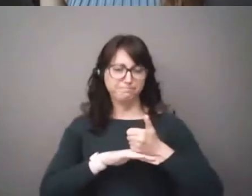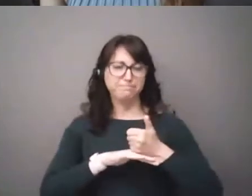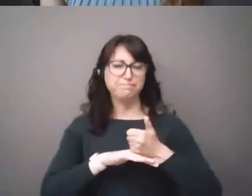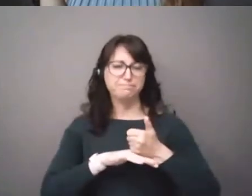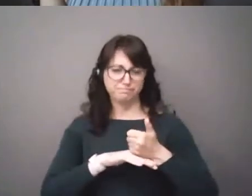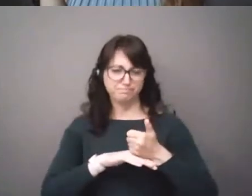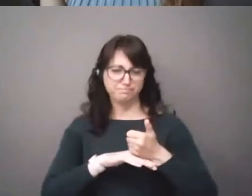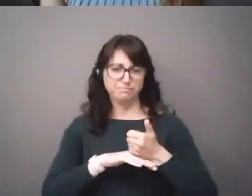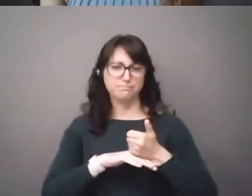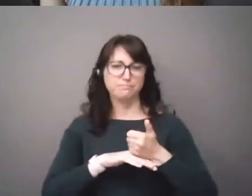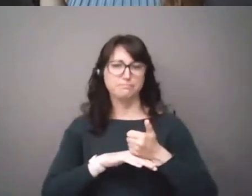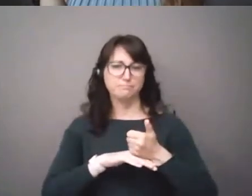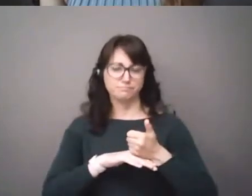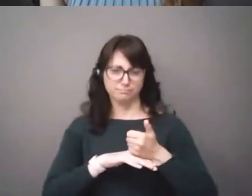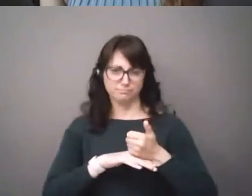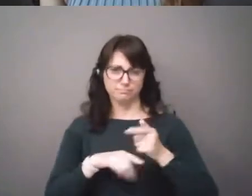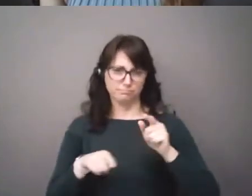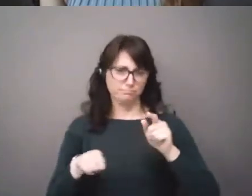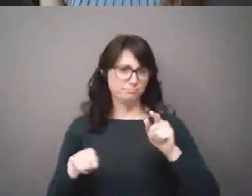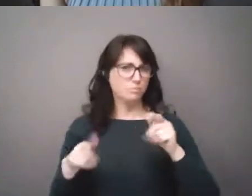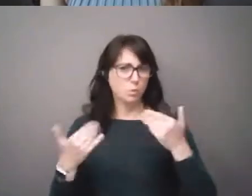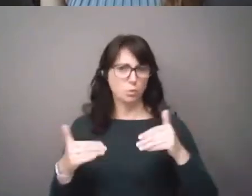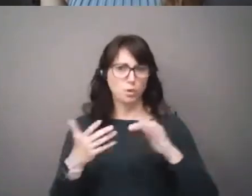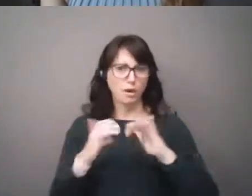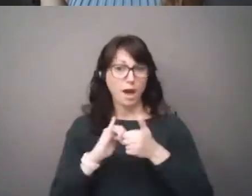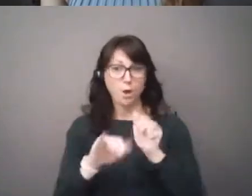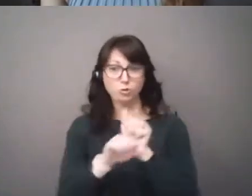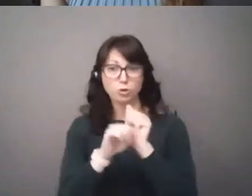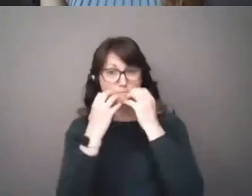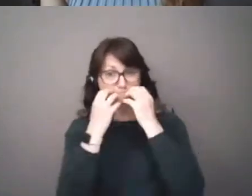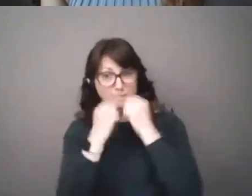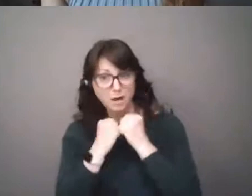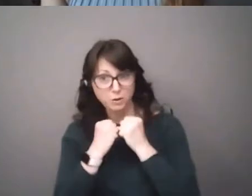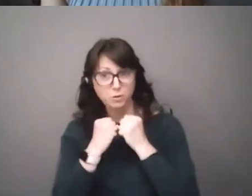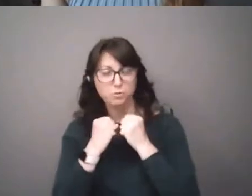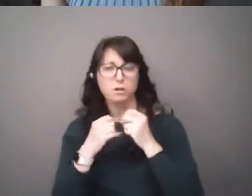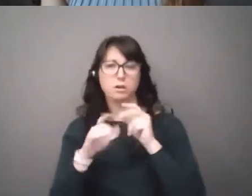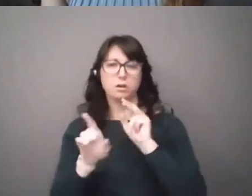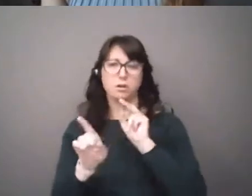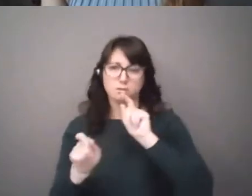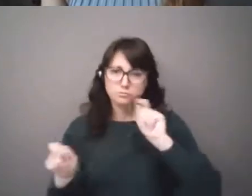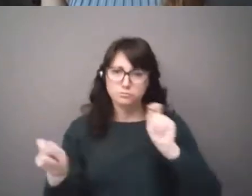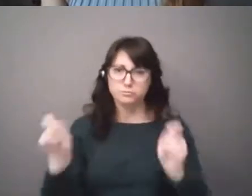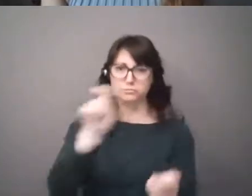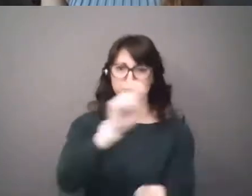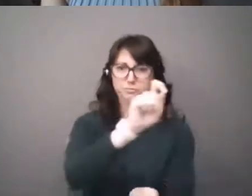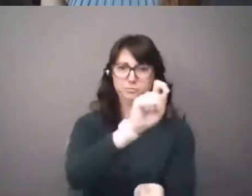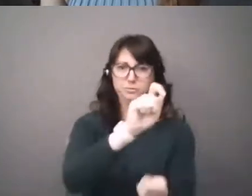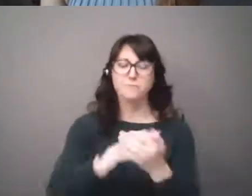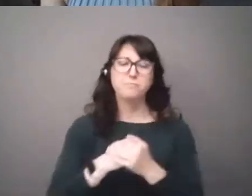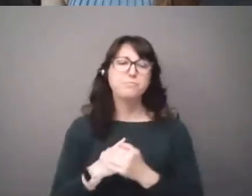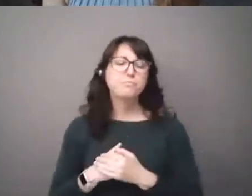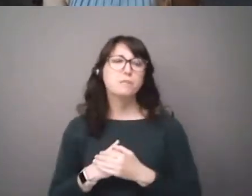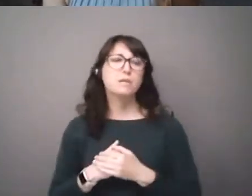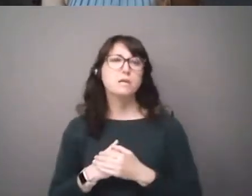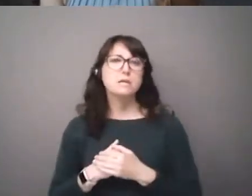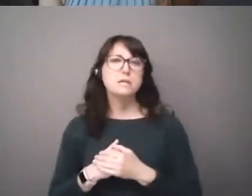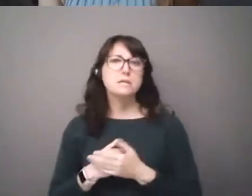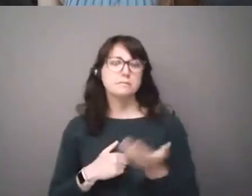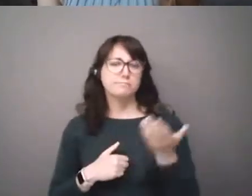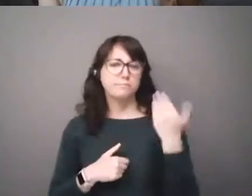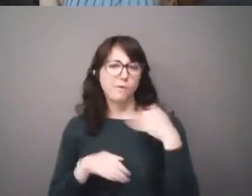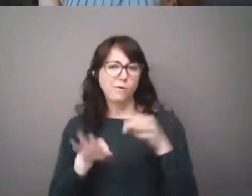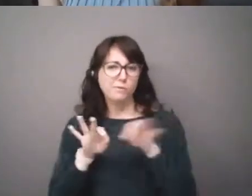created a gulf in how we value jobs. Getting back to my statement